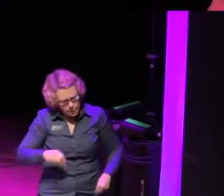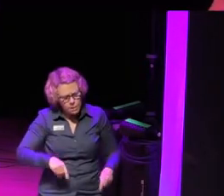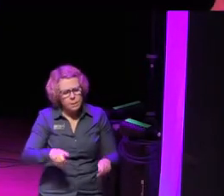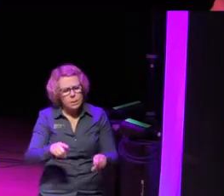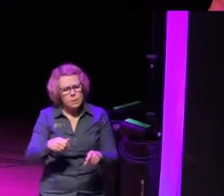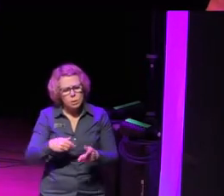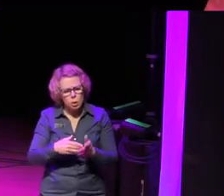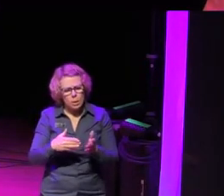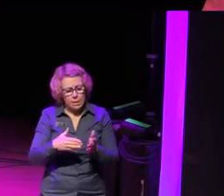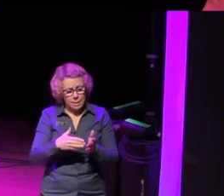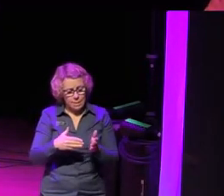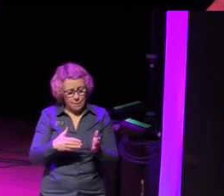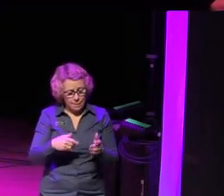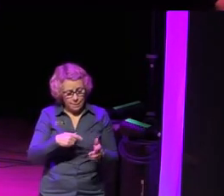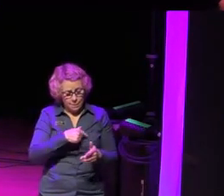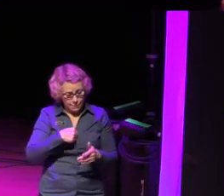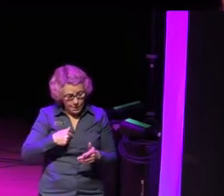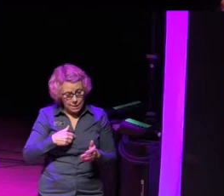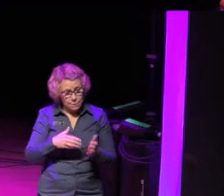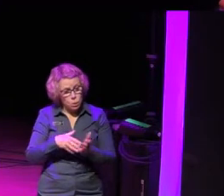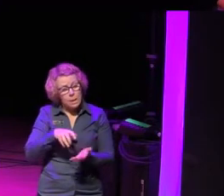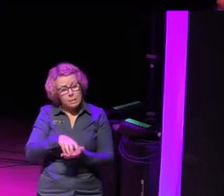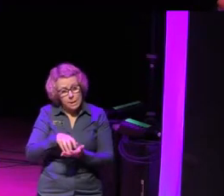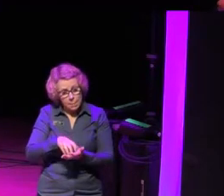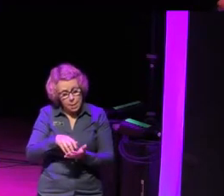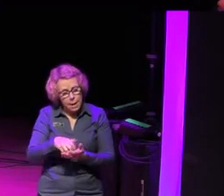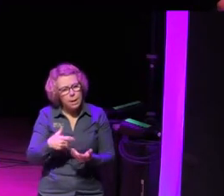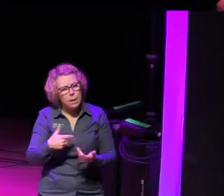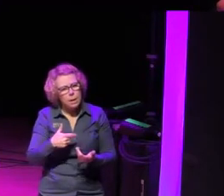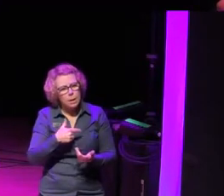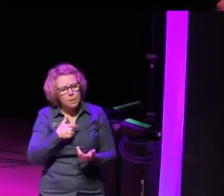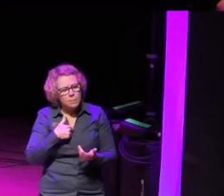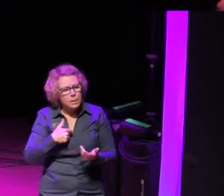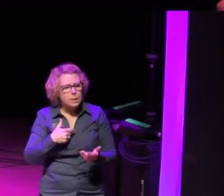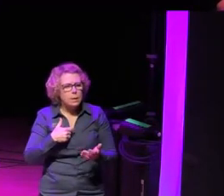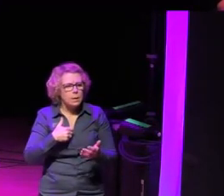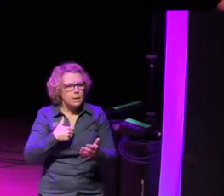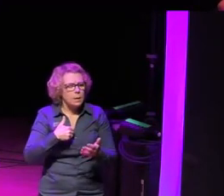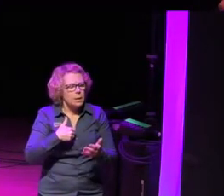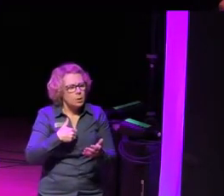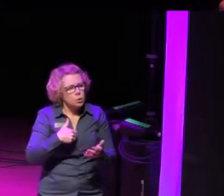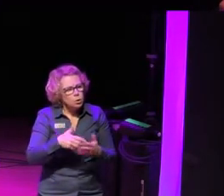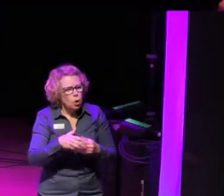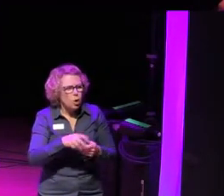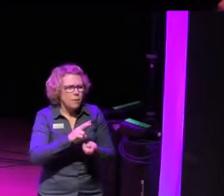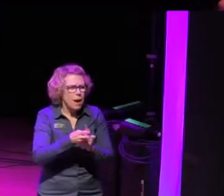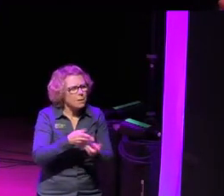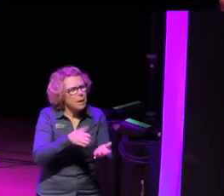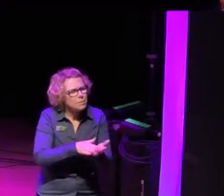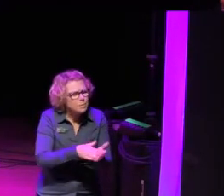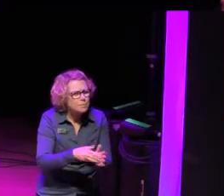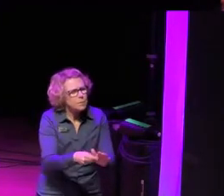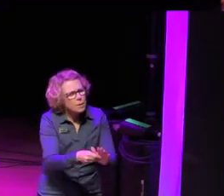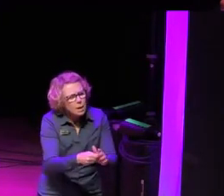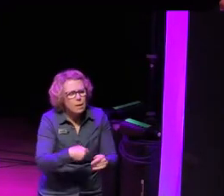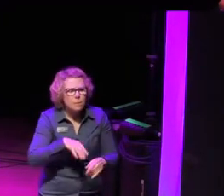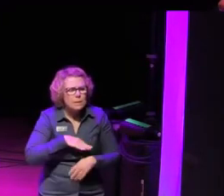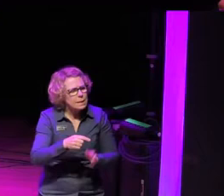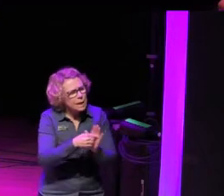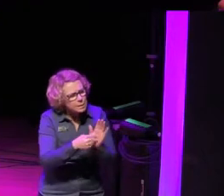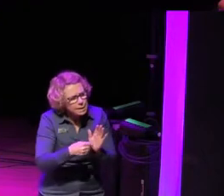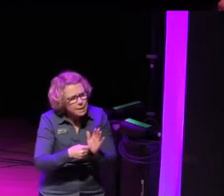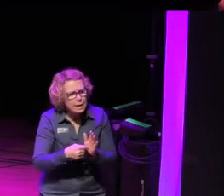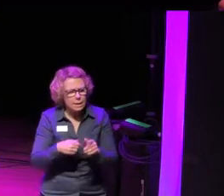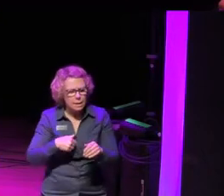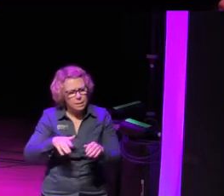coming from is a society where you do favors, where there are no rules, where the strong man has rights over the person